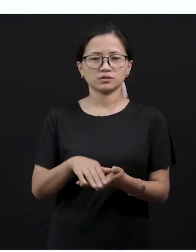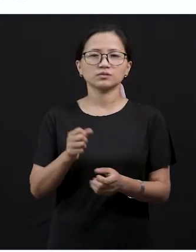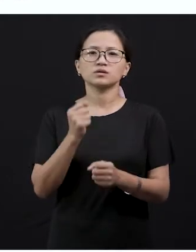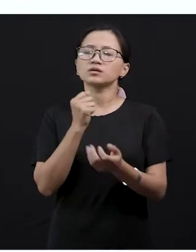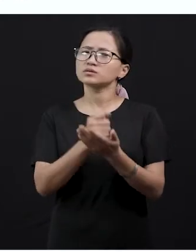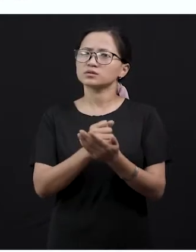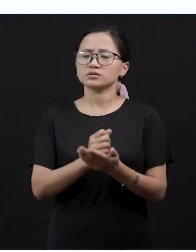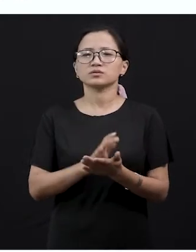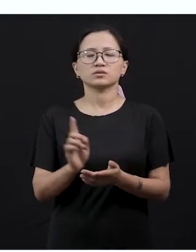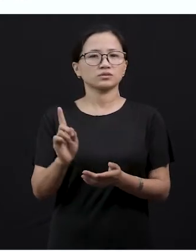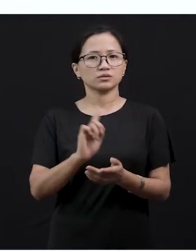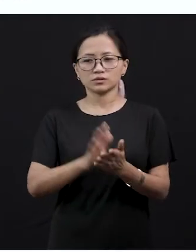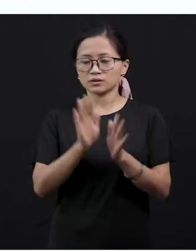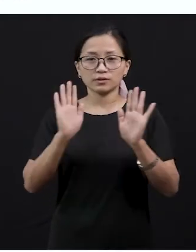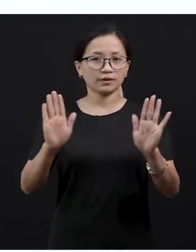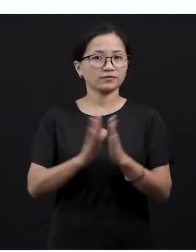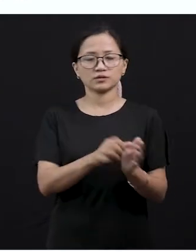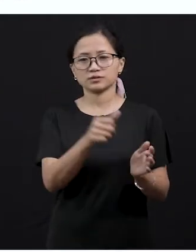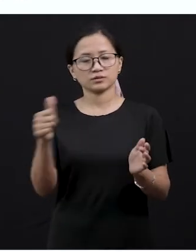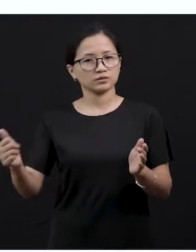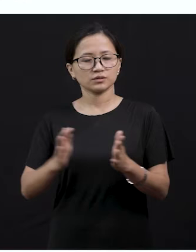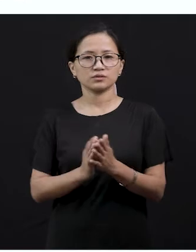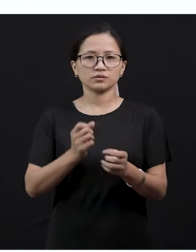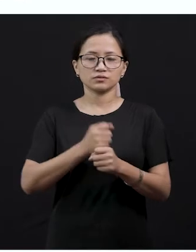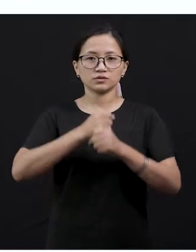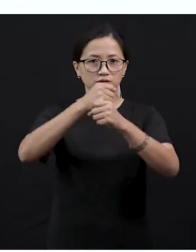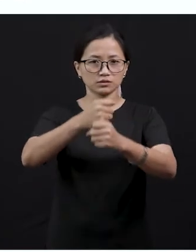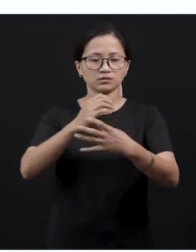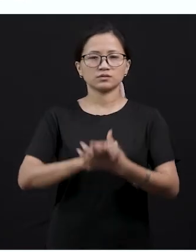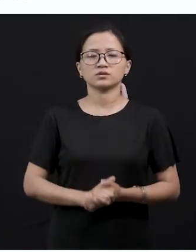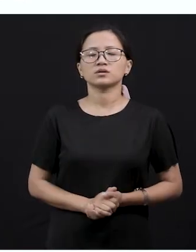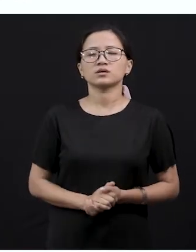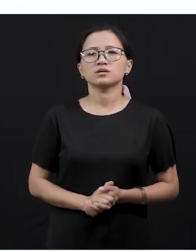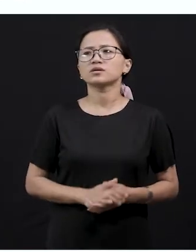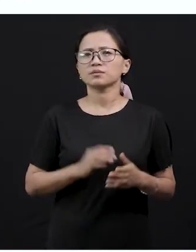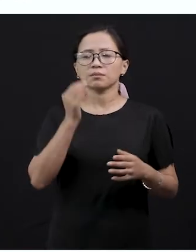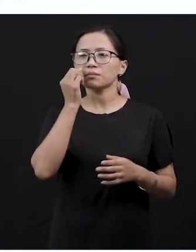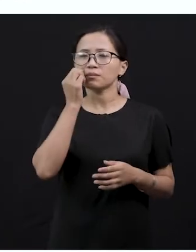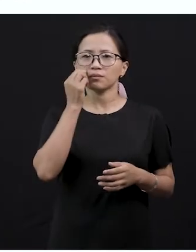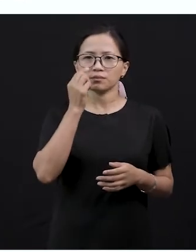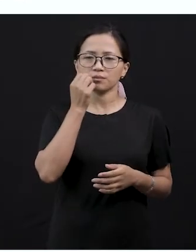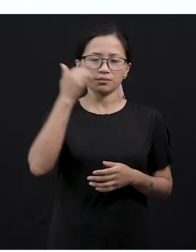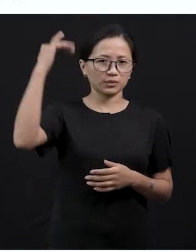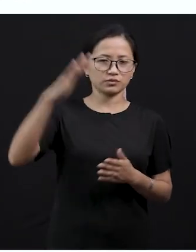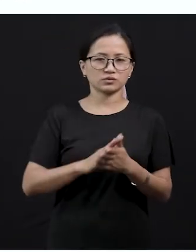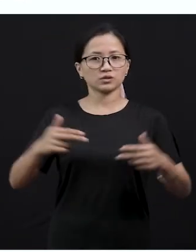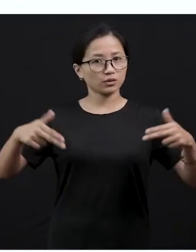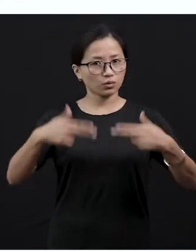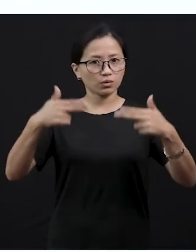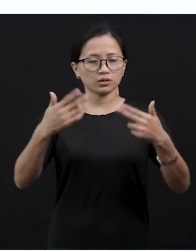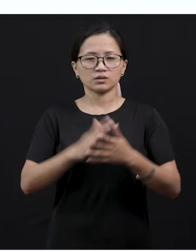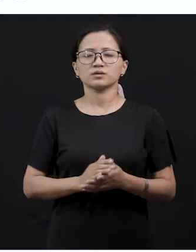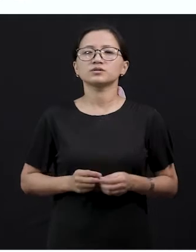Christmas, as on the other side, the men folks, they are at war, and it is not good to be